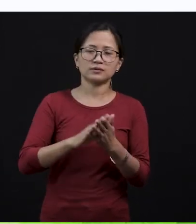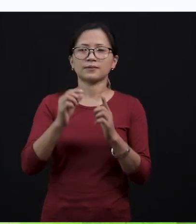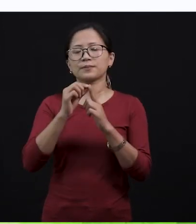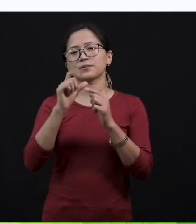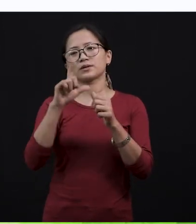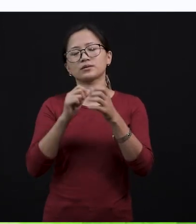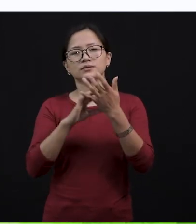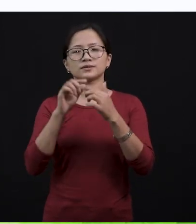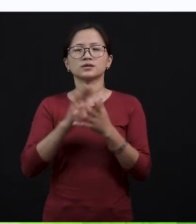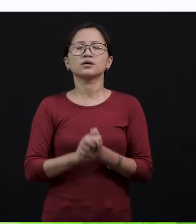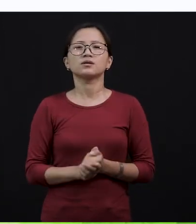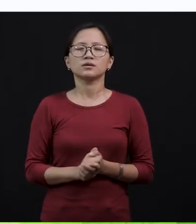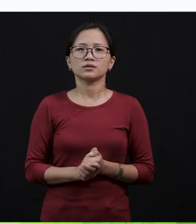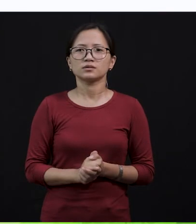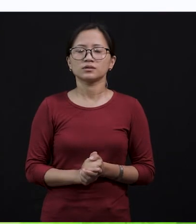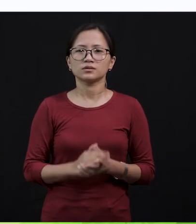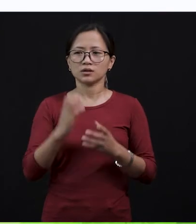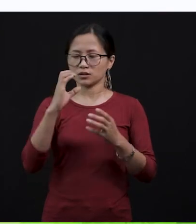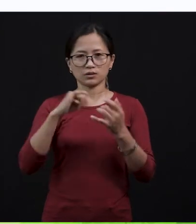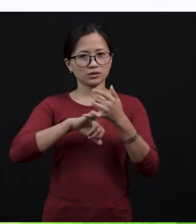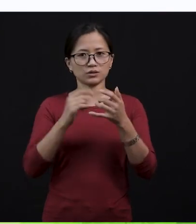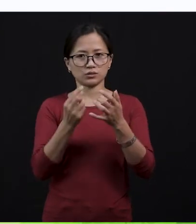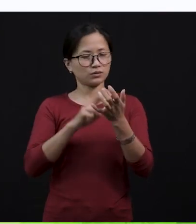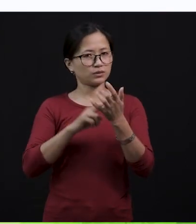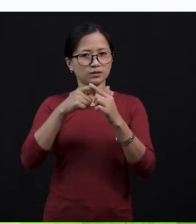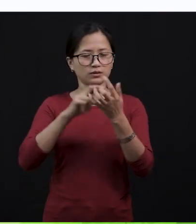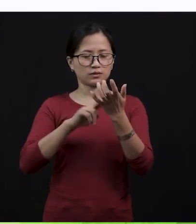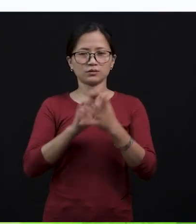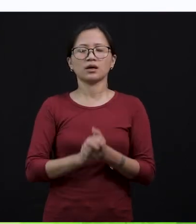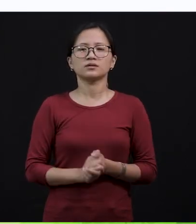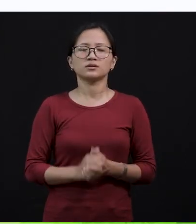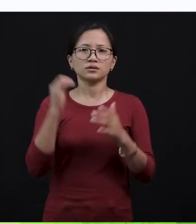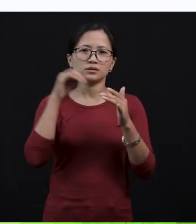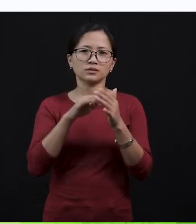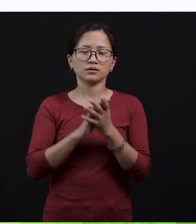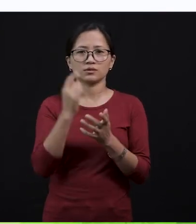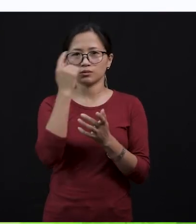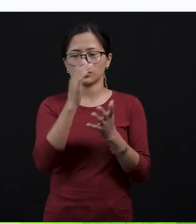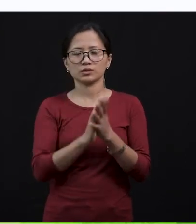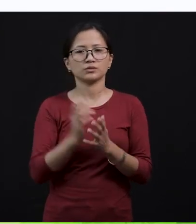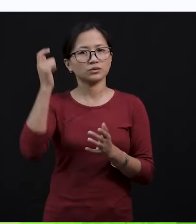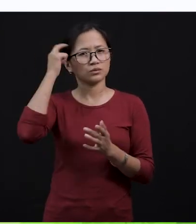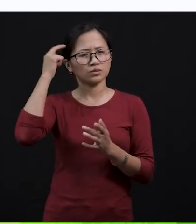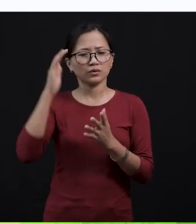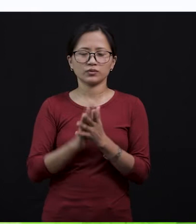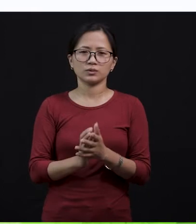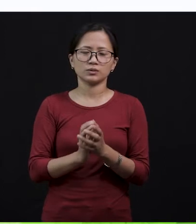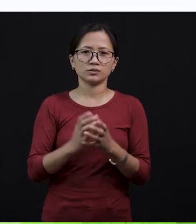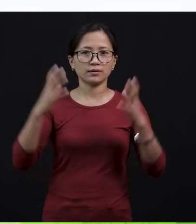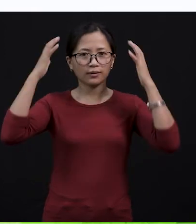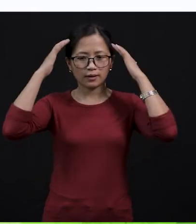eye socket. So his eyes are sunken in, and his brow is deeply lined with thought. His